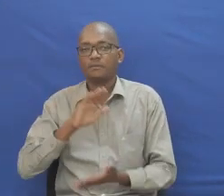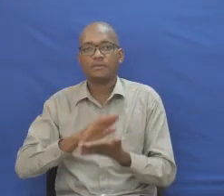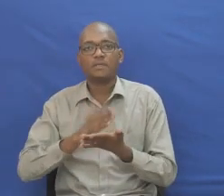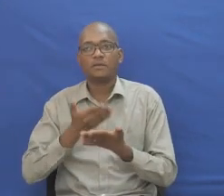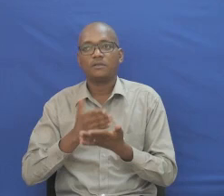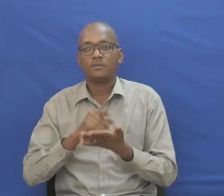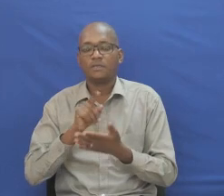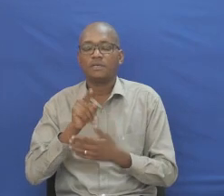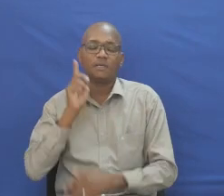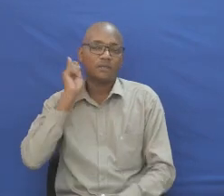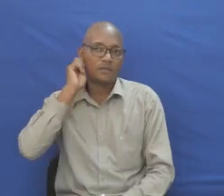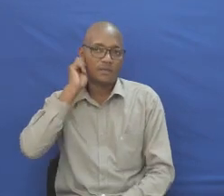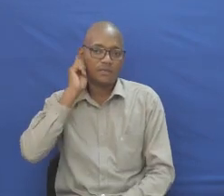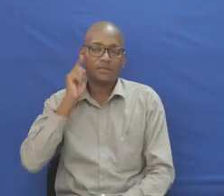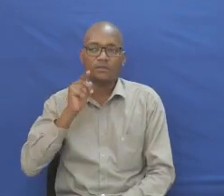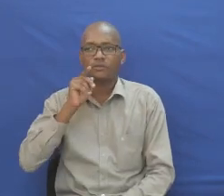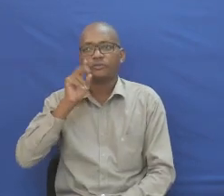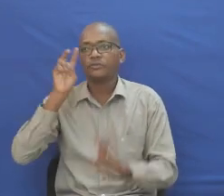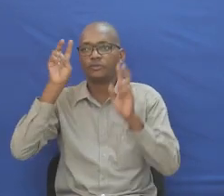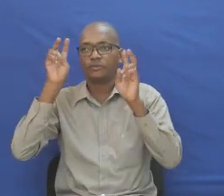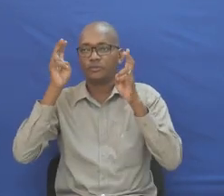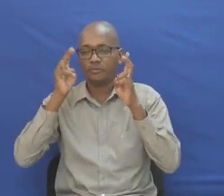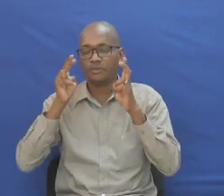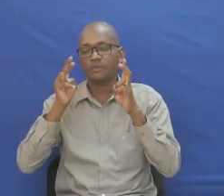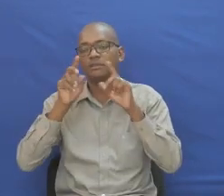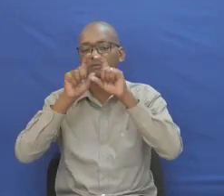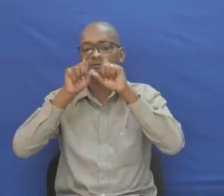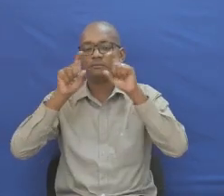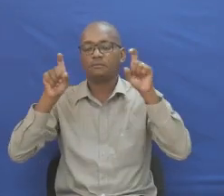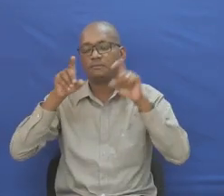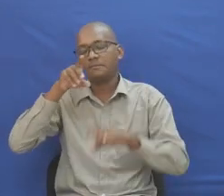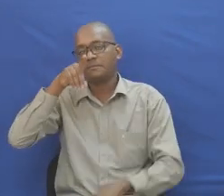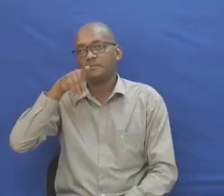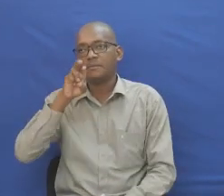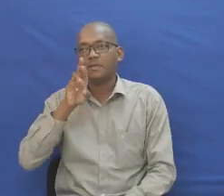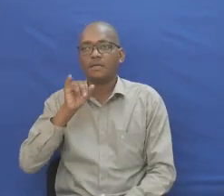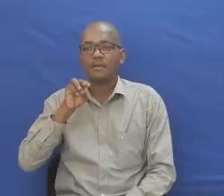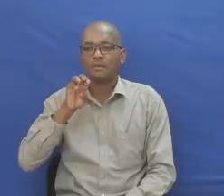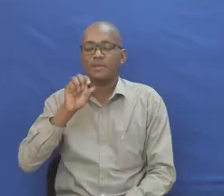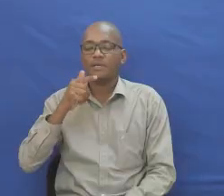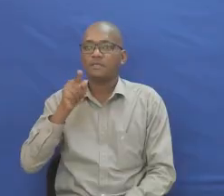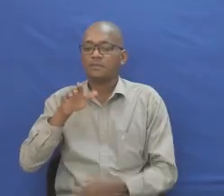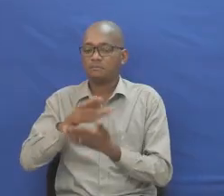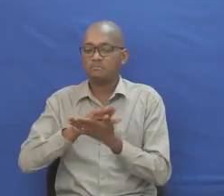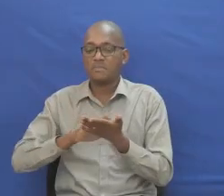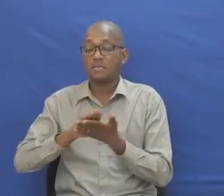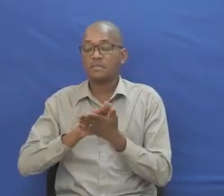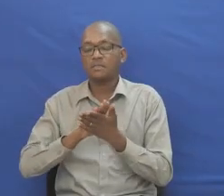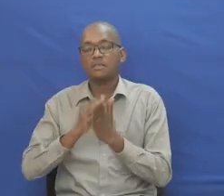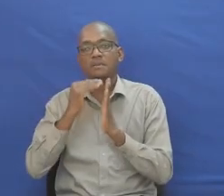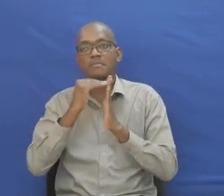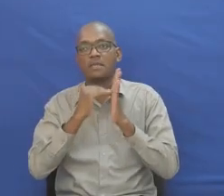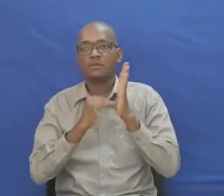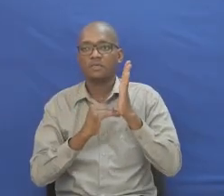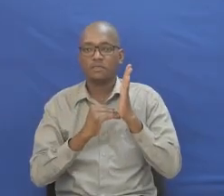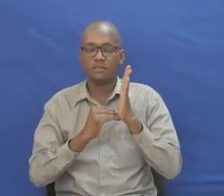together to discuss a topic which is known as areas and perimeter, as it is seen on the board here. Today, in this topic